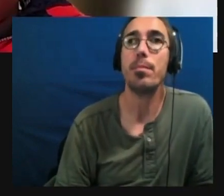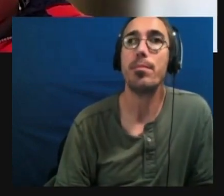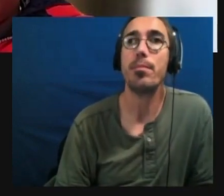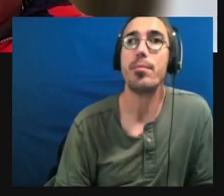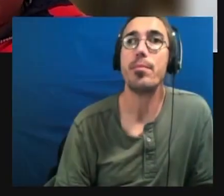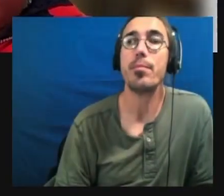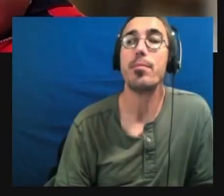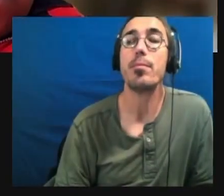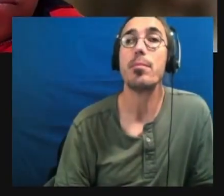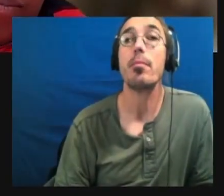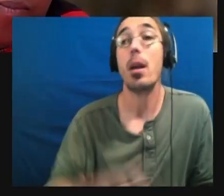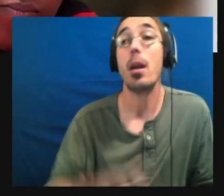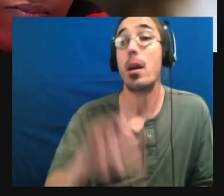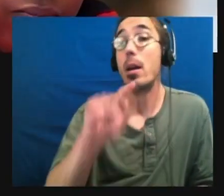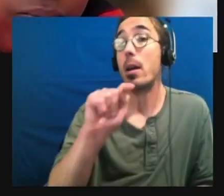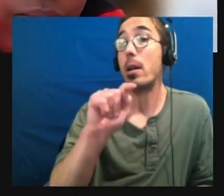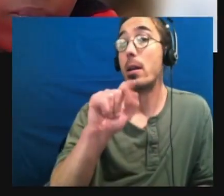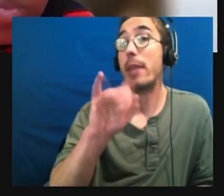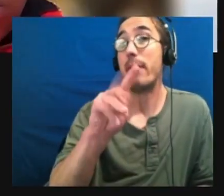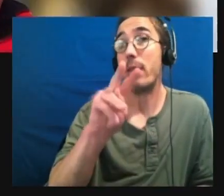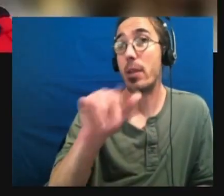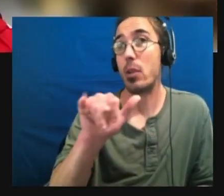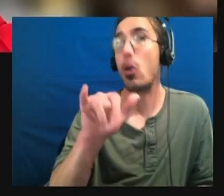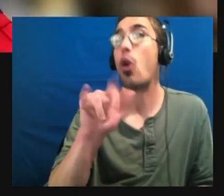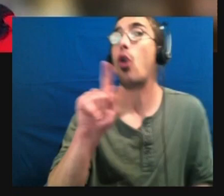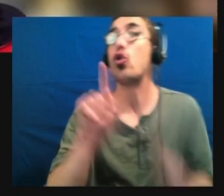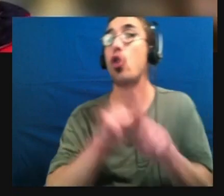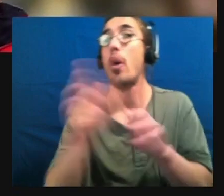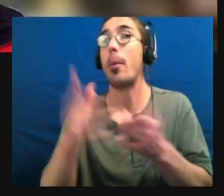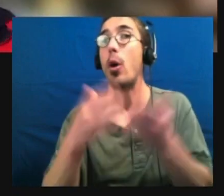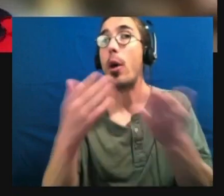And Tiffany has also recommended Cough Drop,